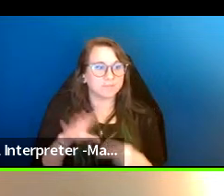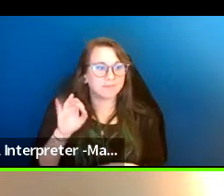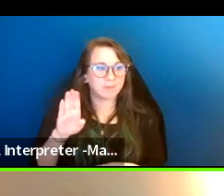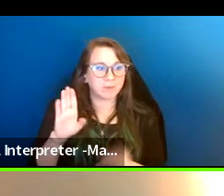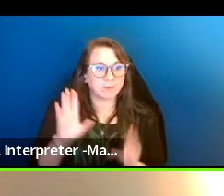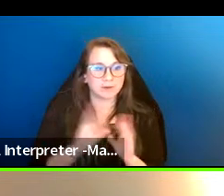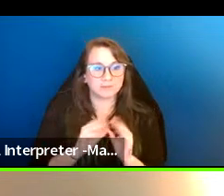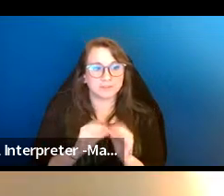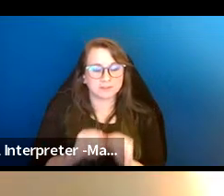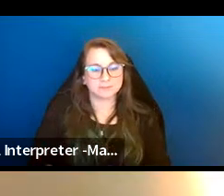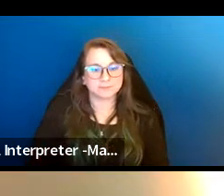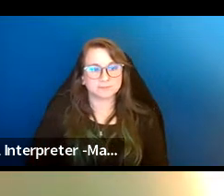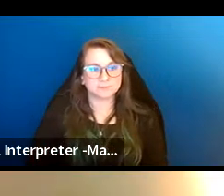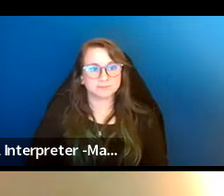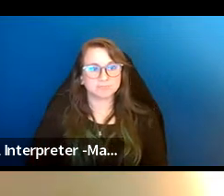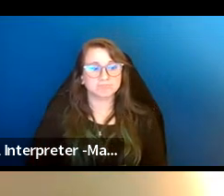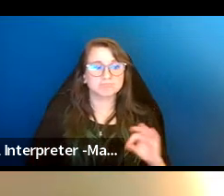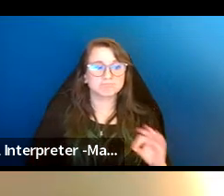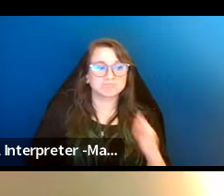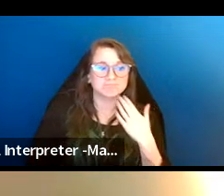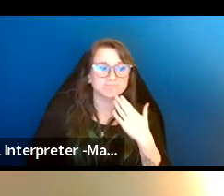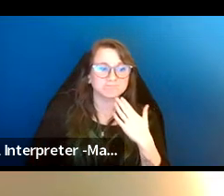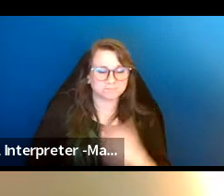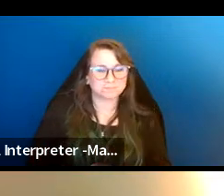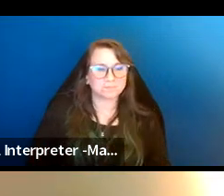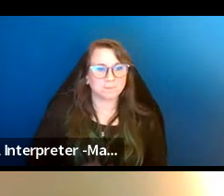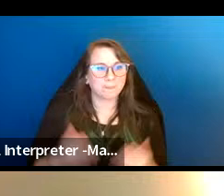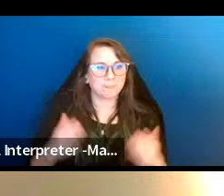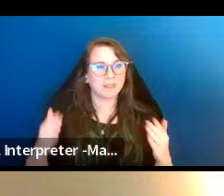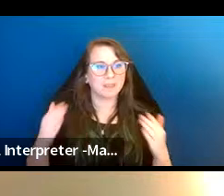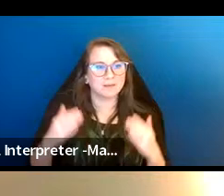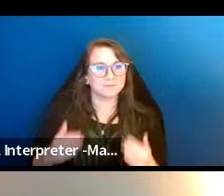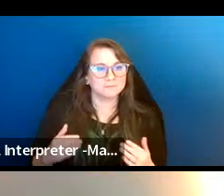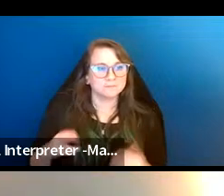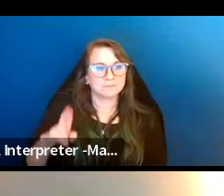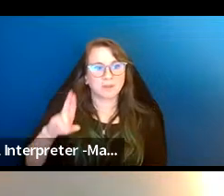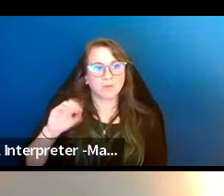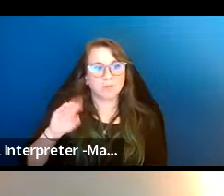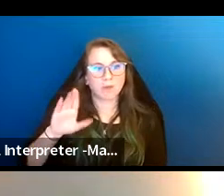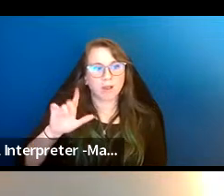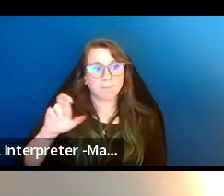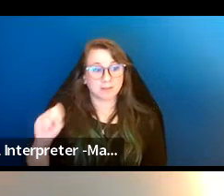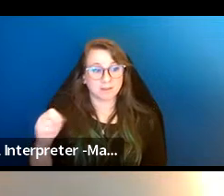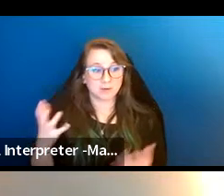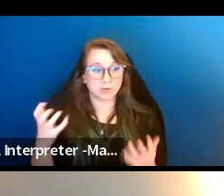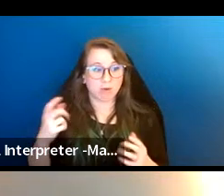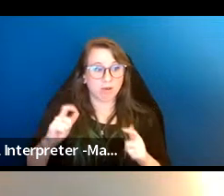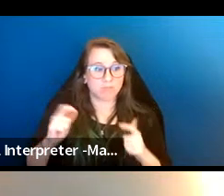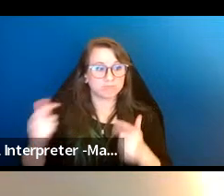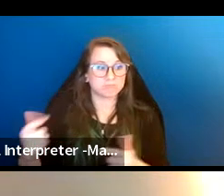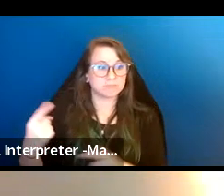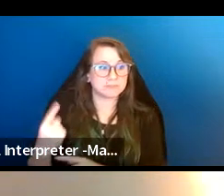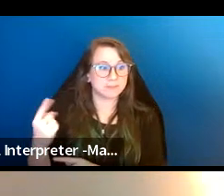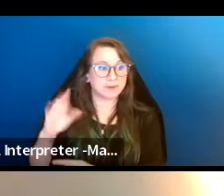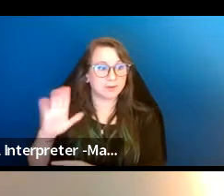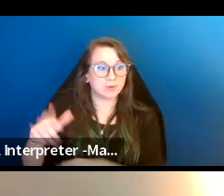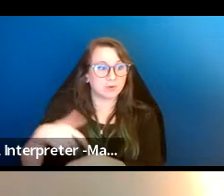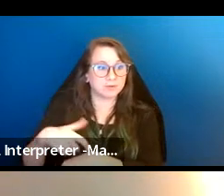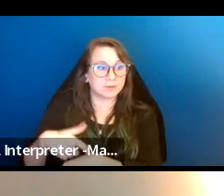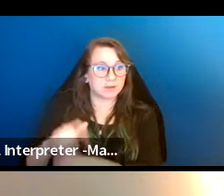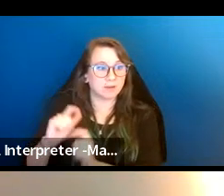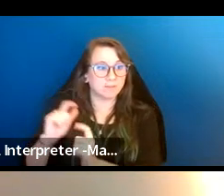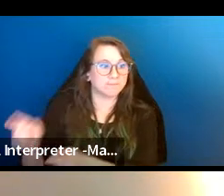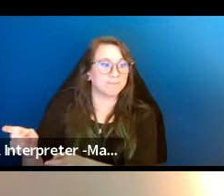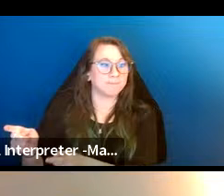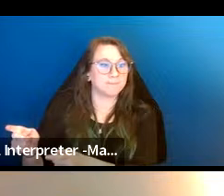meeting. Thank you, Commissioner. Commissioner Roblin, you had someone that you wanted to use up your time for, Mr. Rowland.